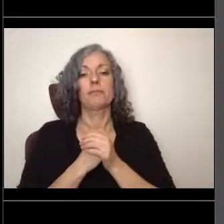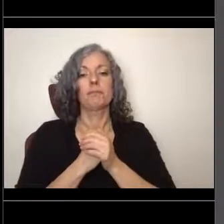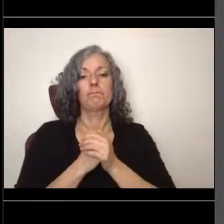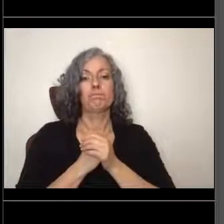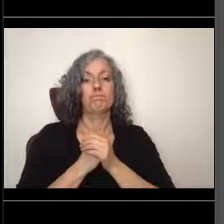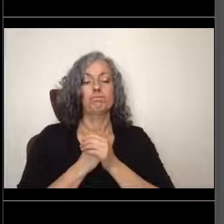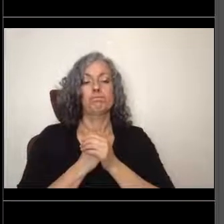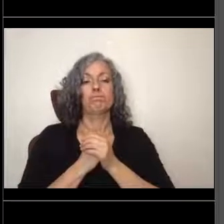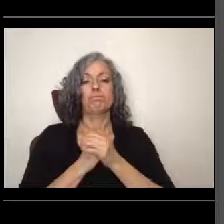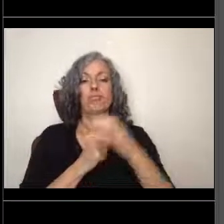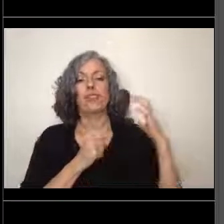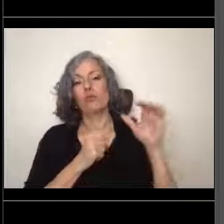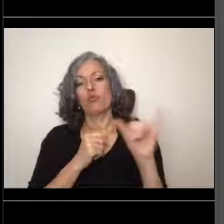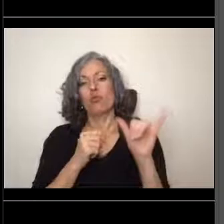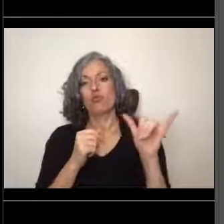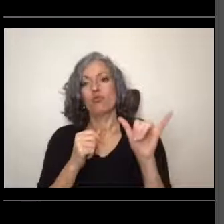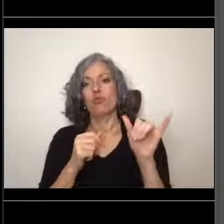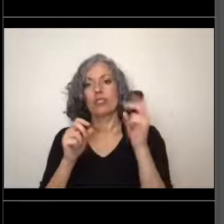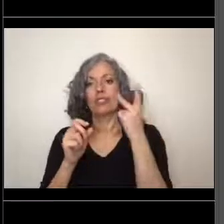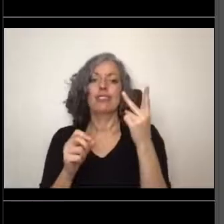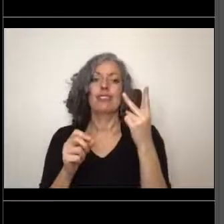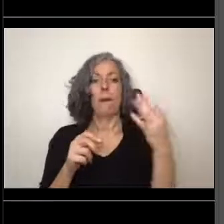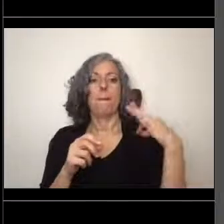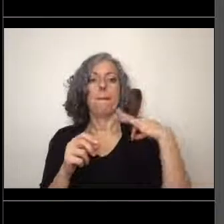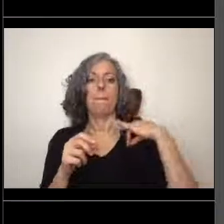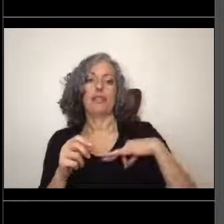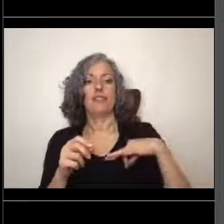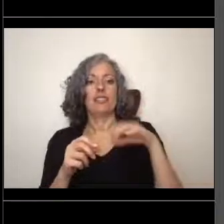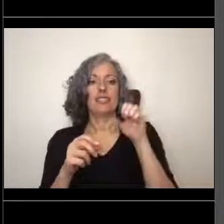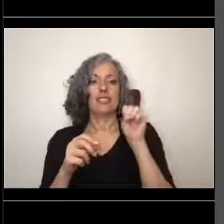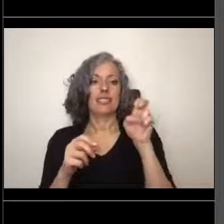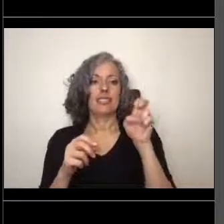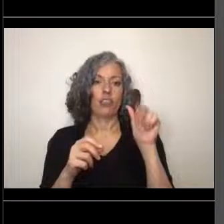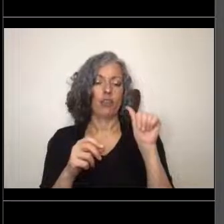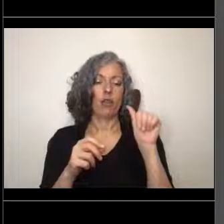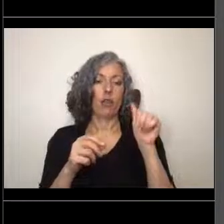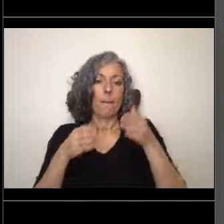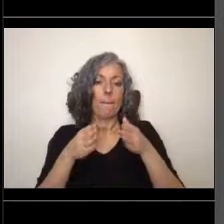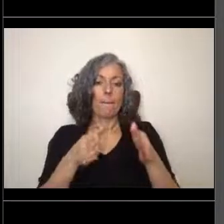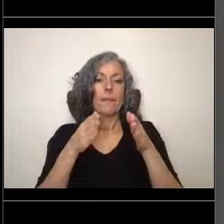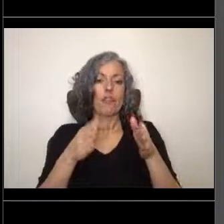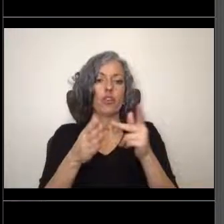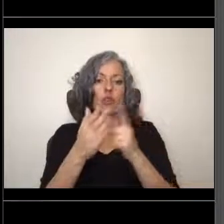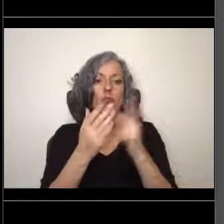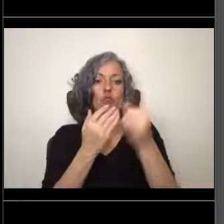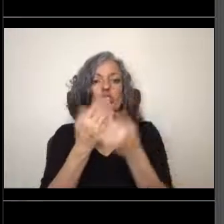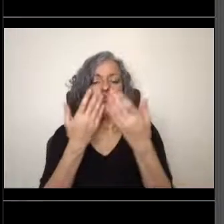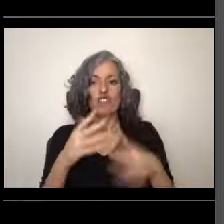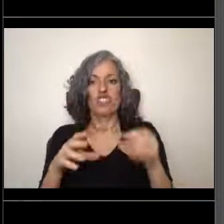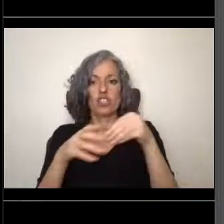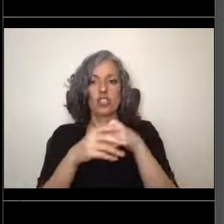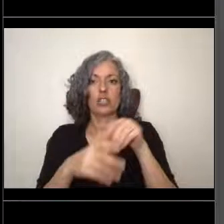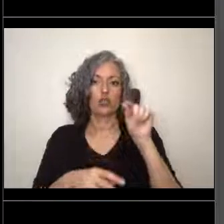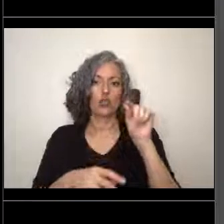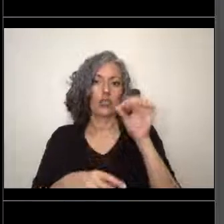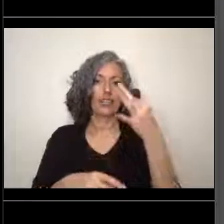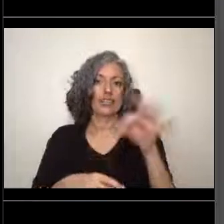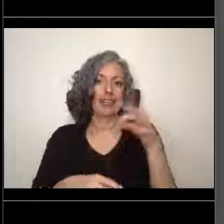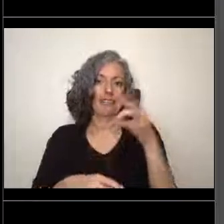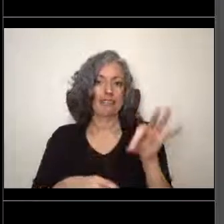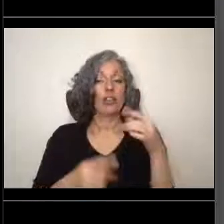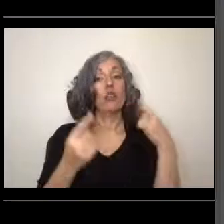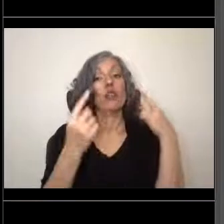The commission was also able to see the benefits of the Sierra Boulevard Complete Streets project, which was completed in 2019. The primary intent